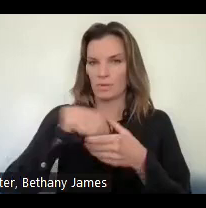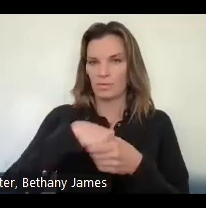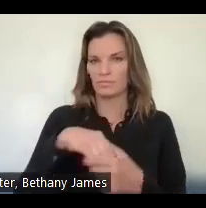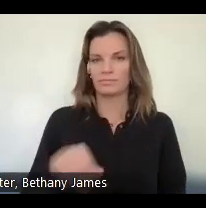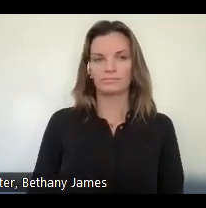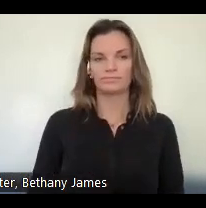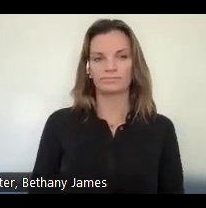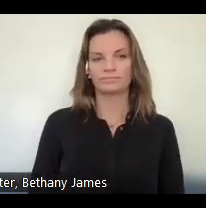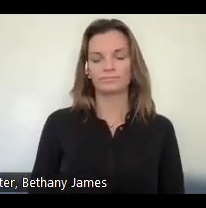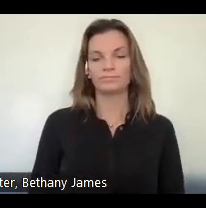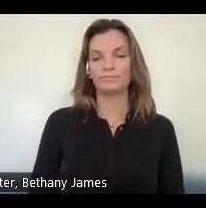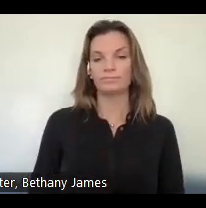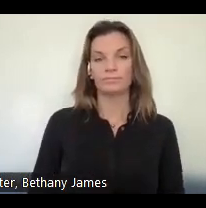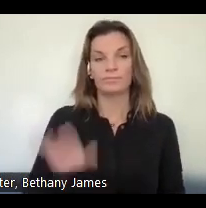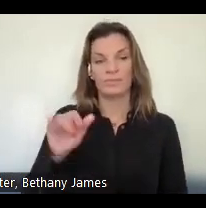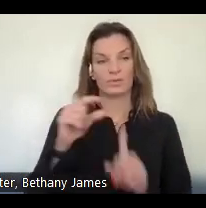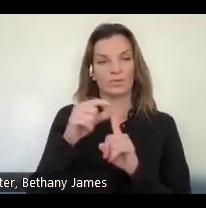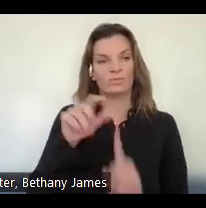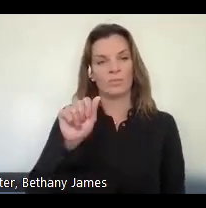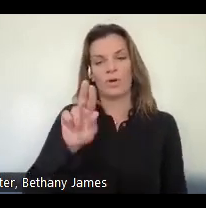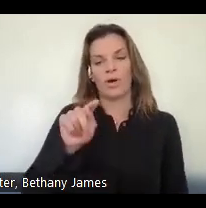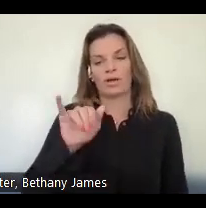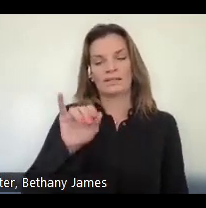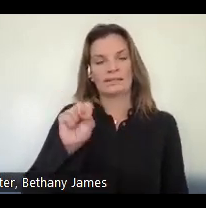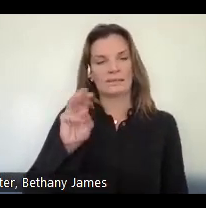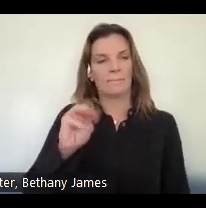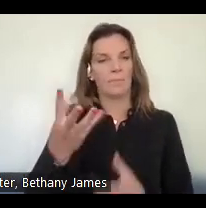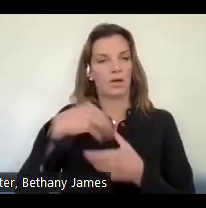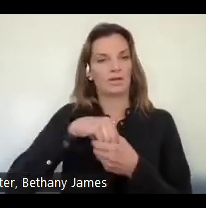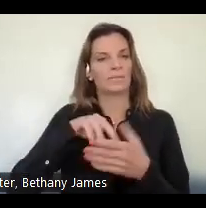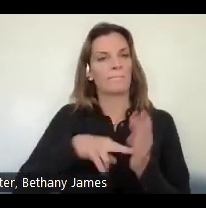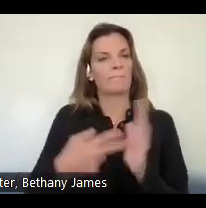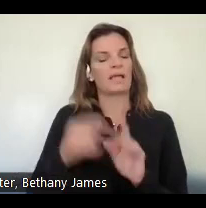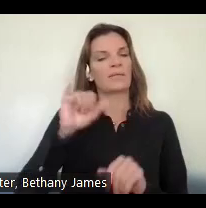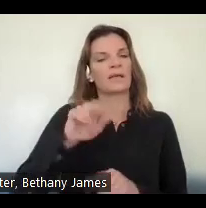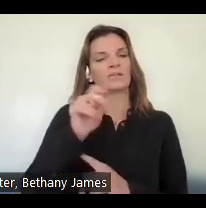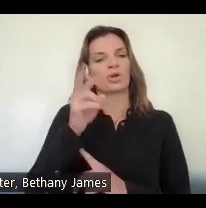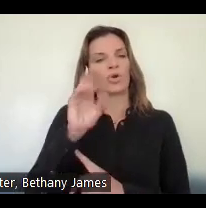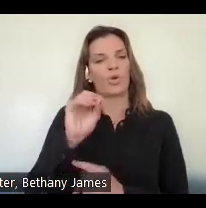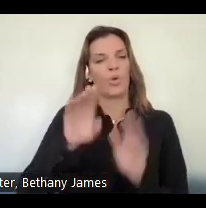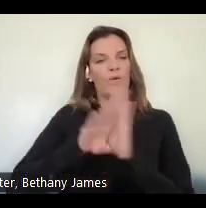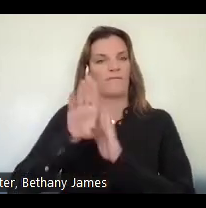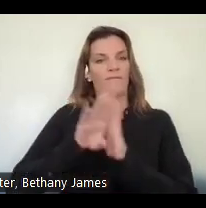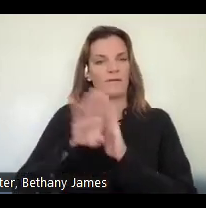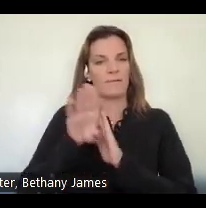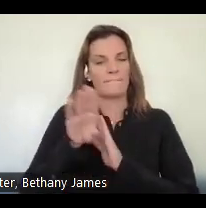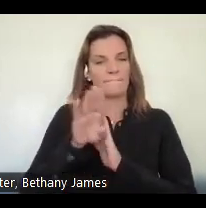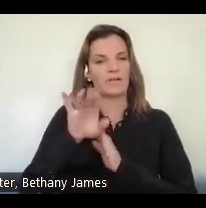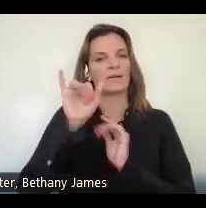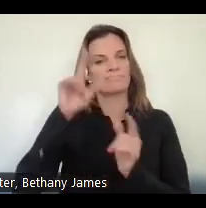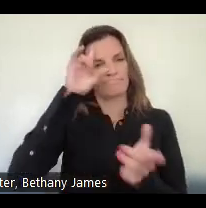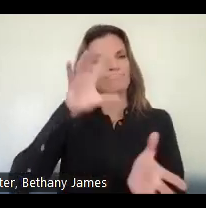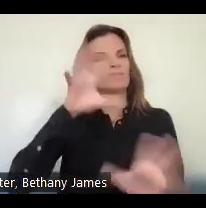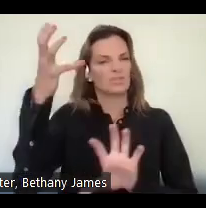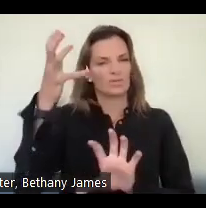When we look at autism, it is a complex neurodevelopmental disorder of the brain that is characterized by these primary